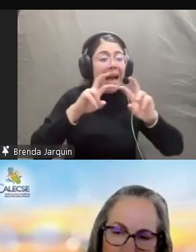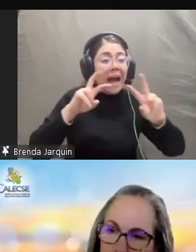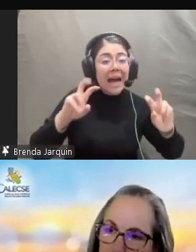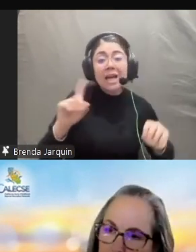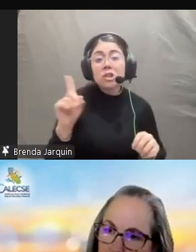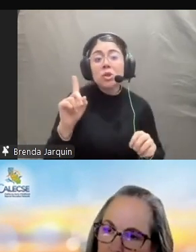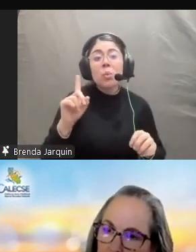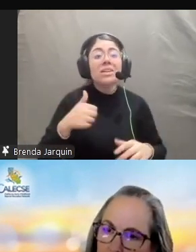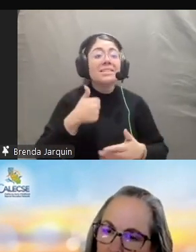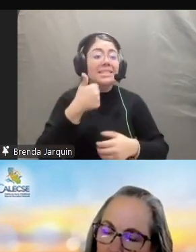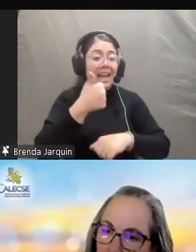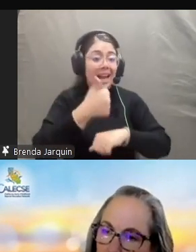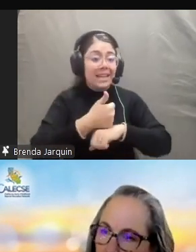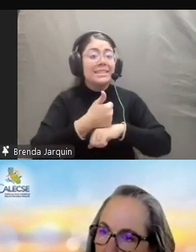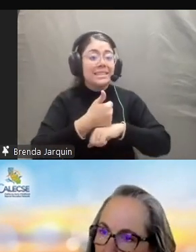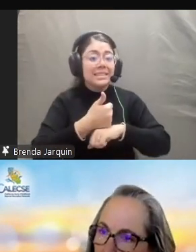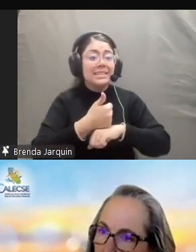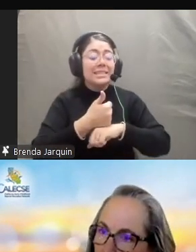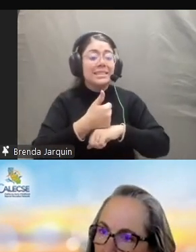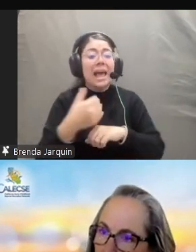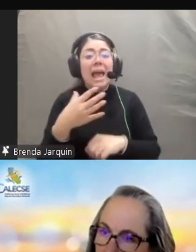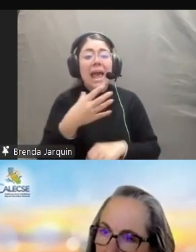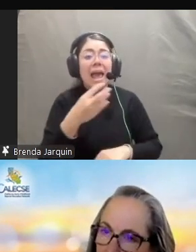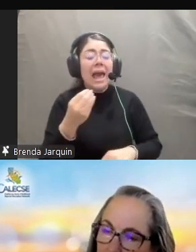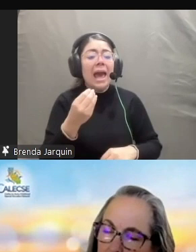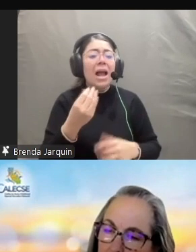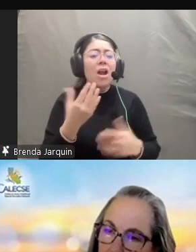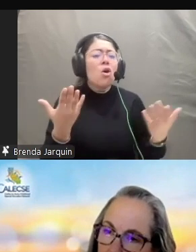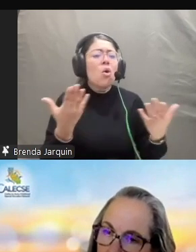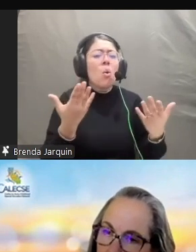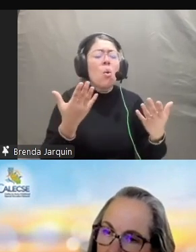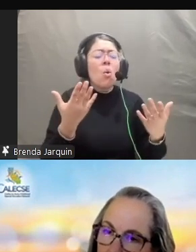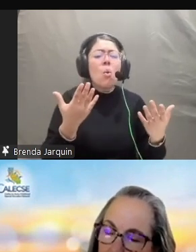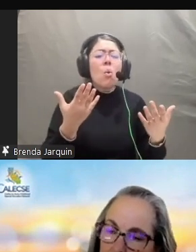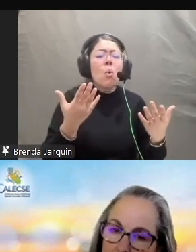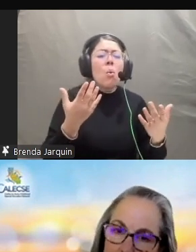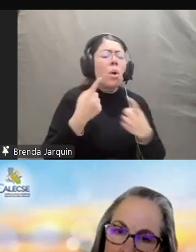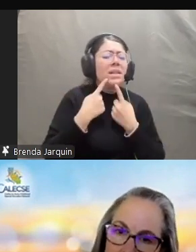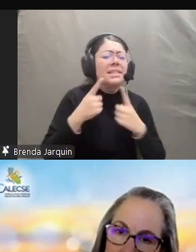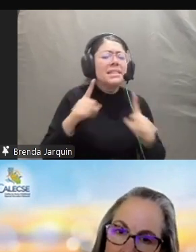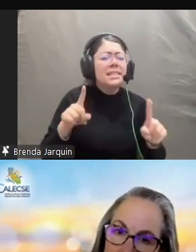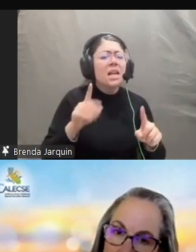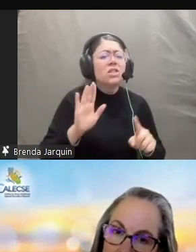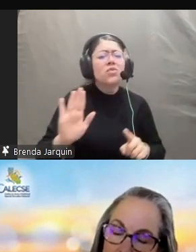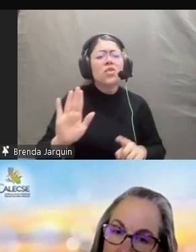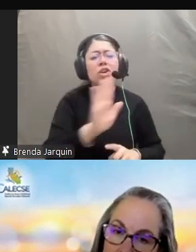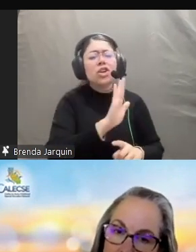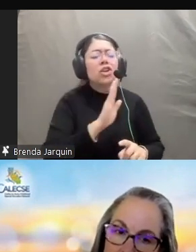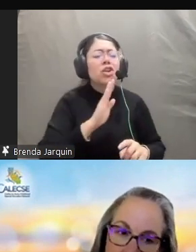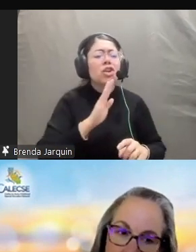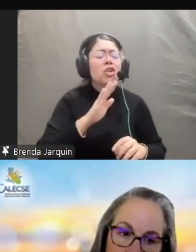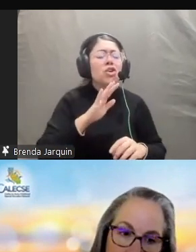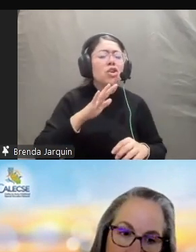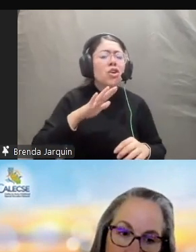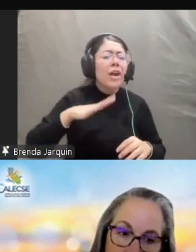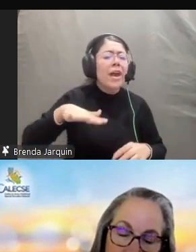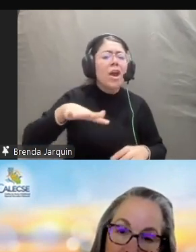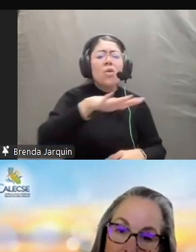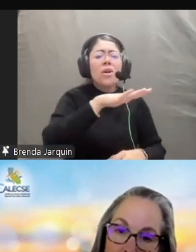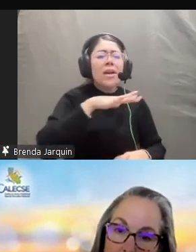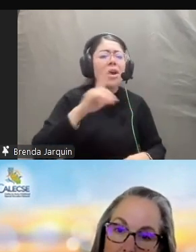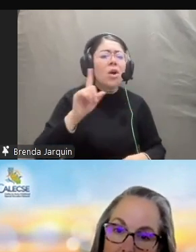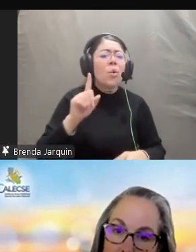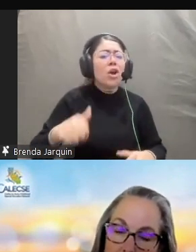need and what would work in your area. So this is a starting point, but you may also find you might need to